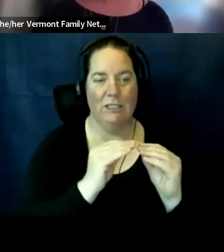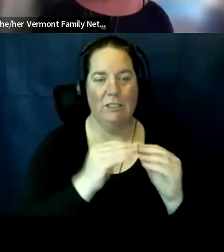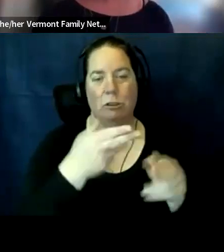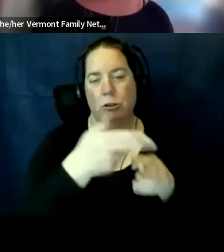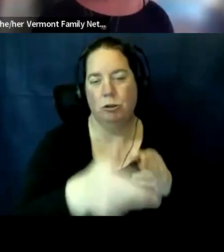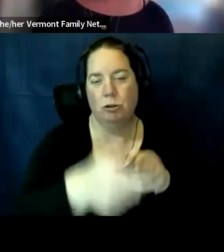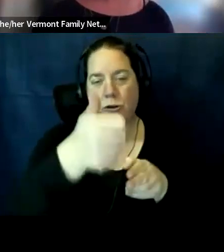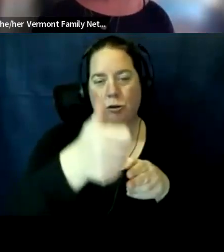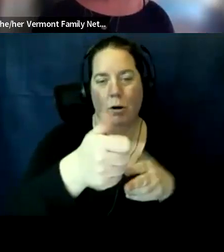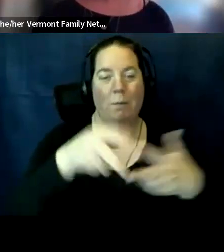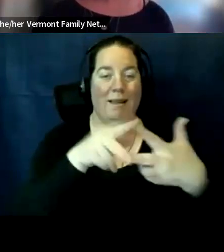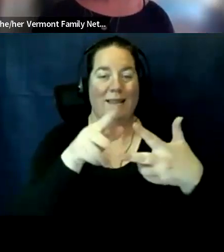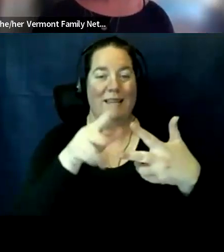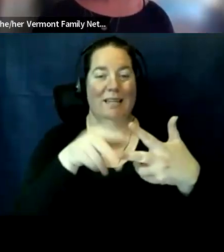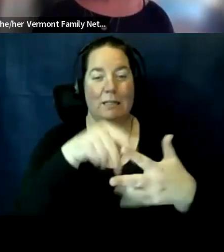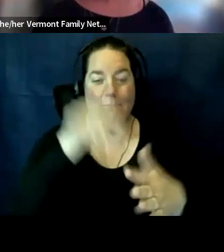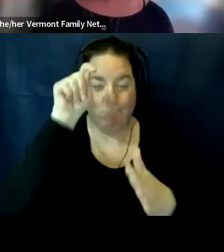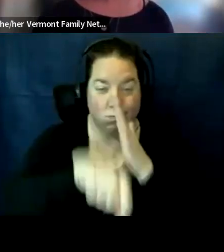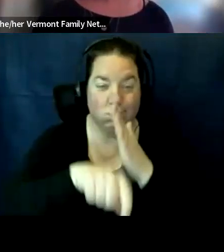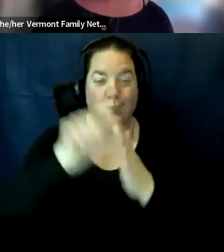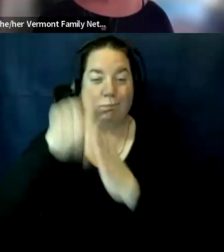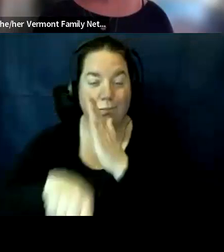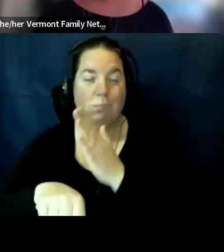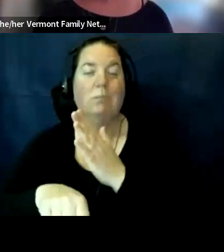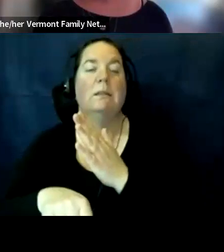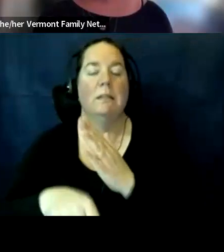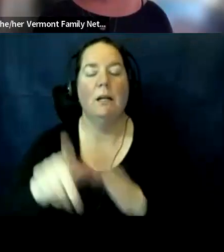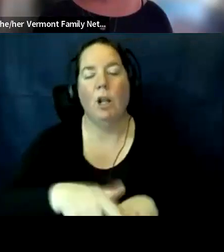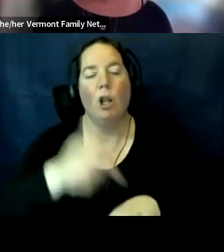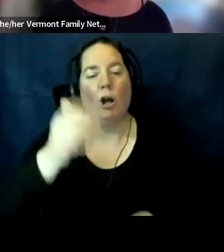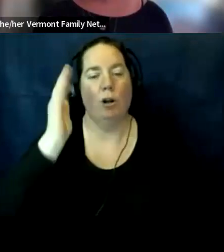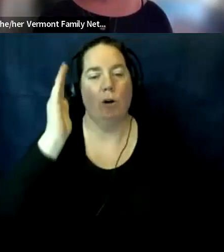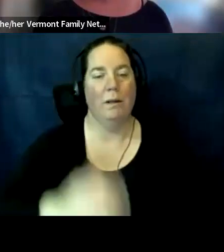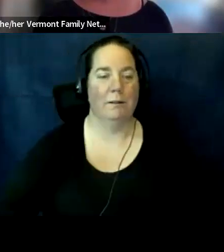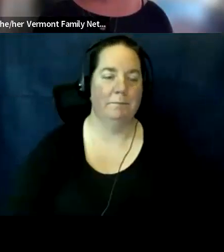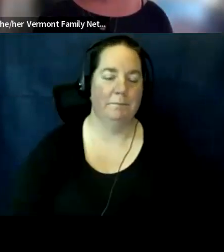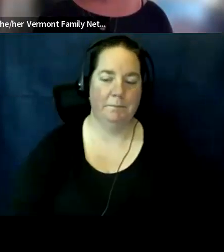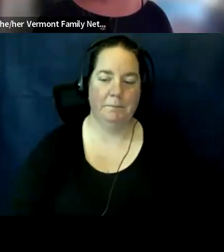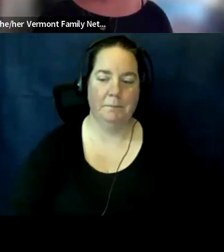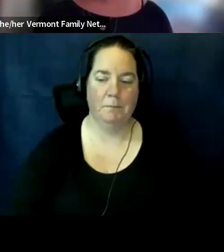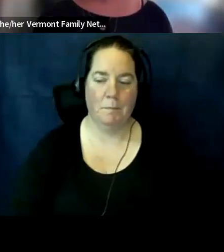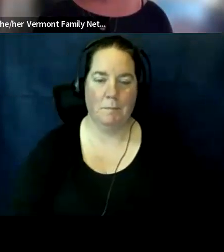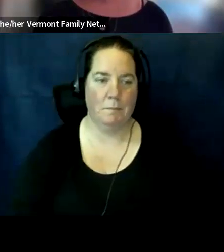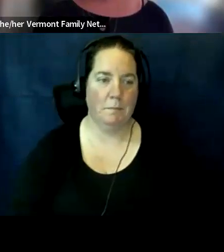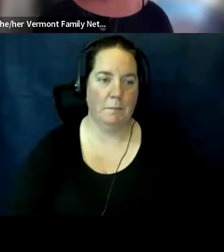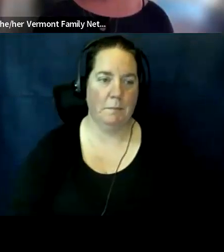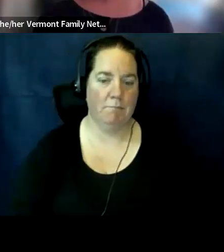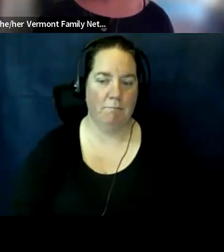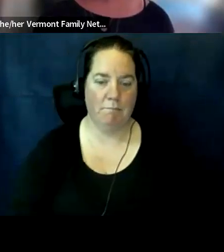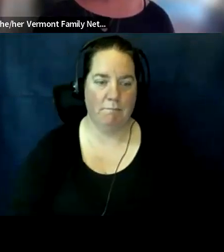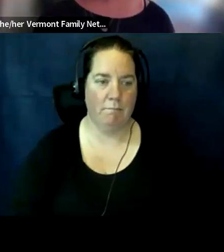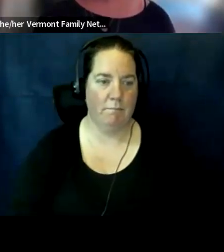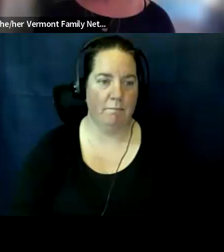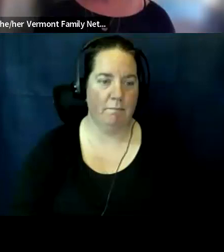quite get into probably the meat of those two changes that we will see going into effect, well, in a couple of